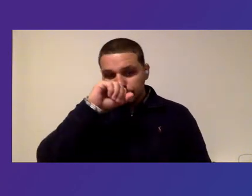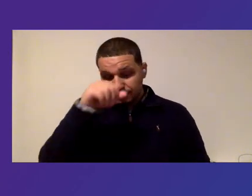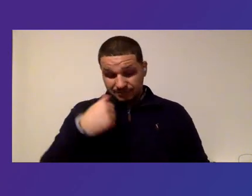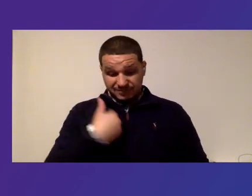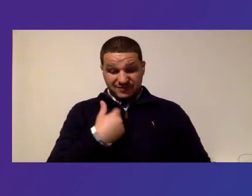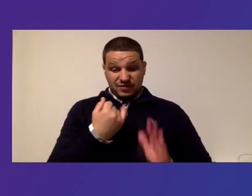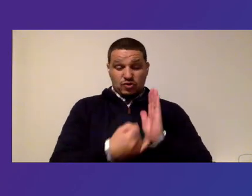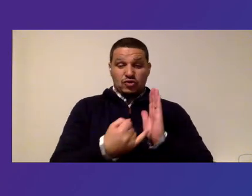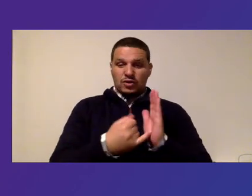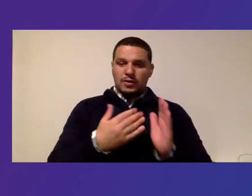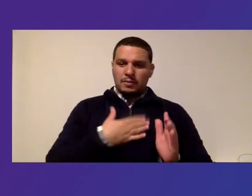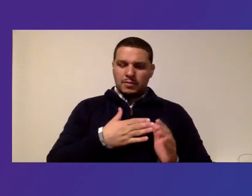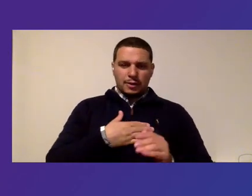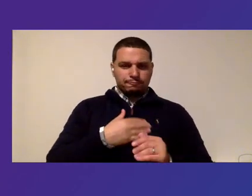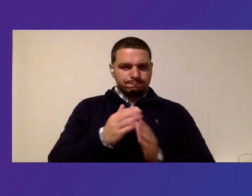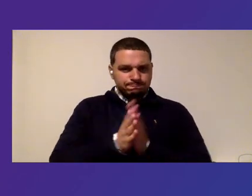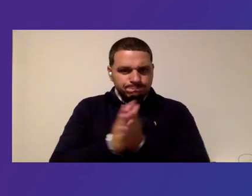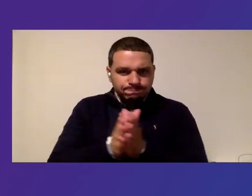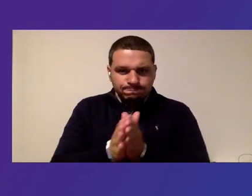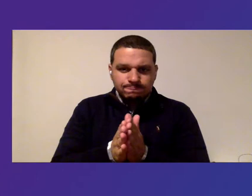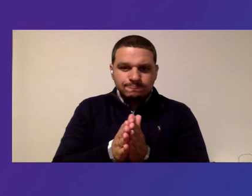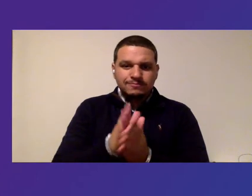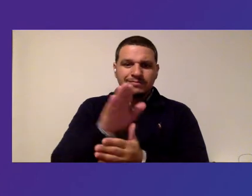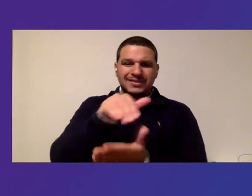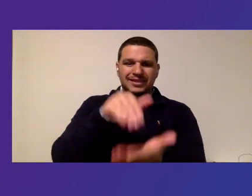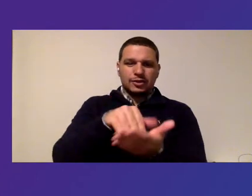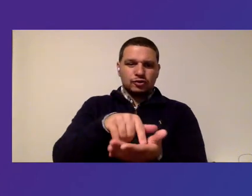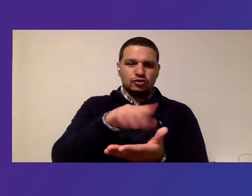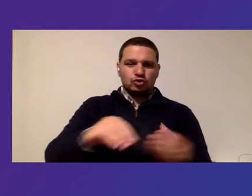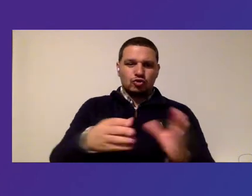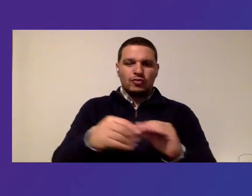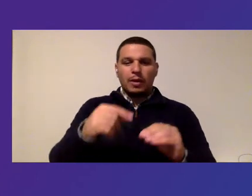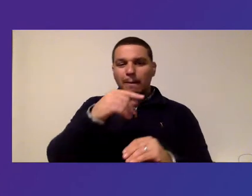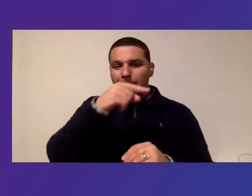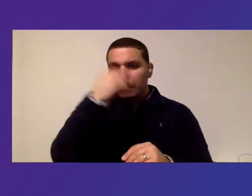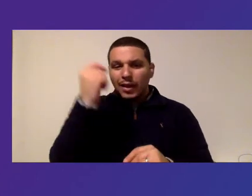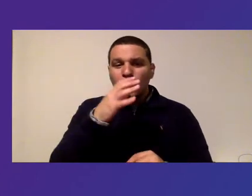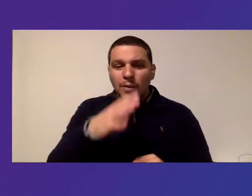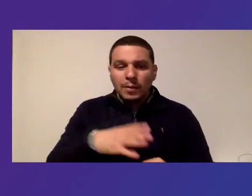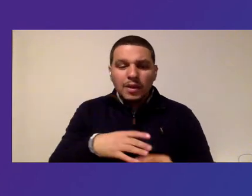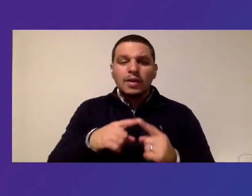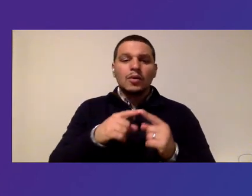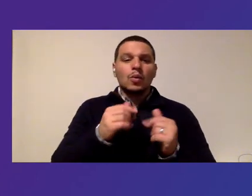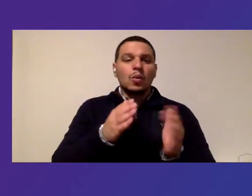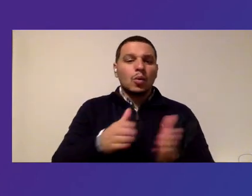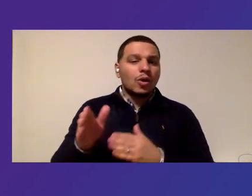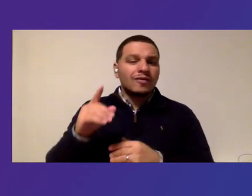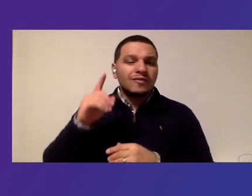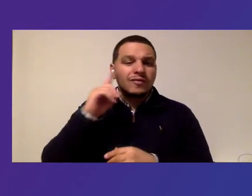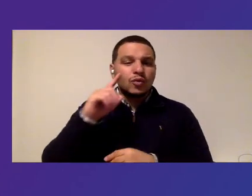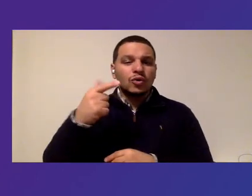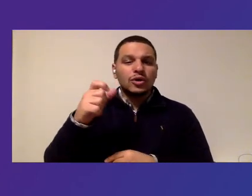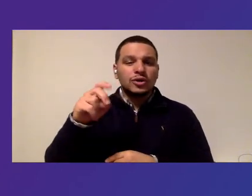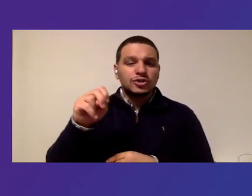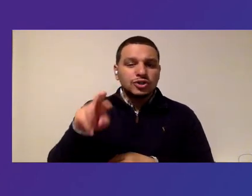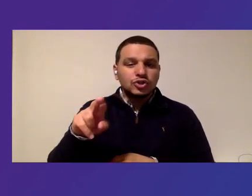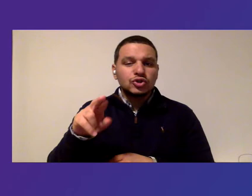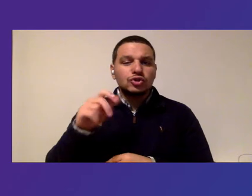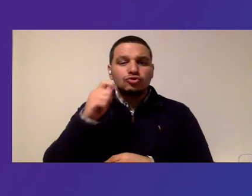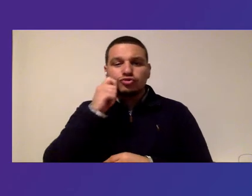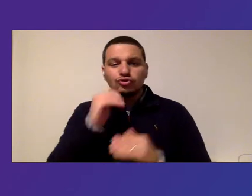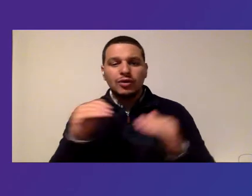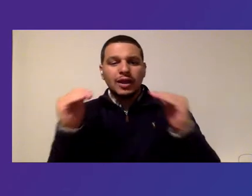been my prerogative to center the stories of Black women and organize for gender and racial equity through